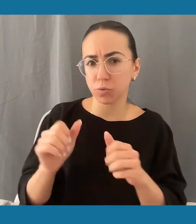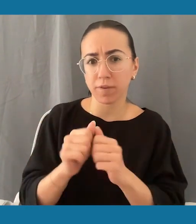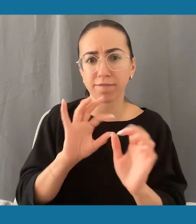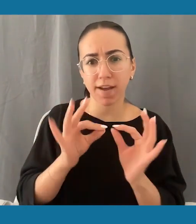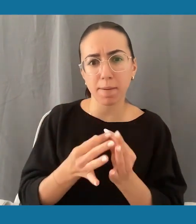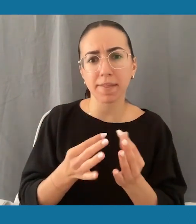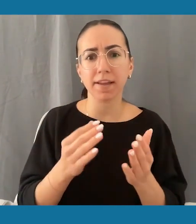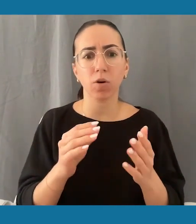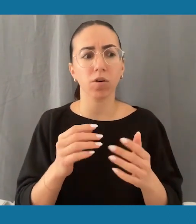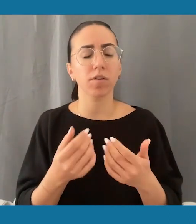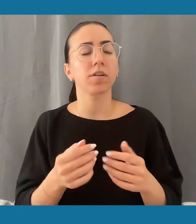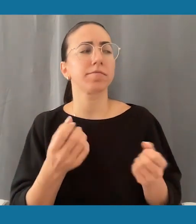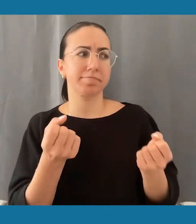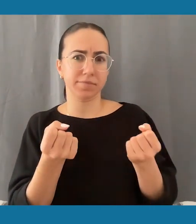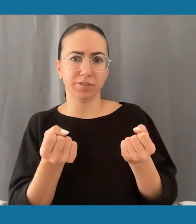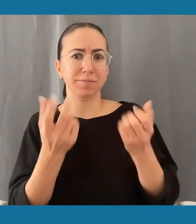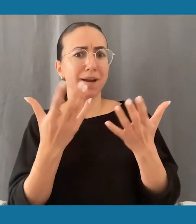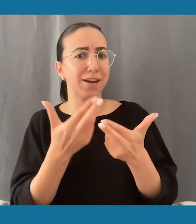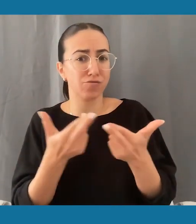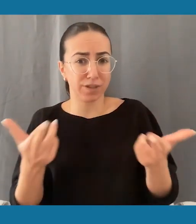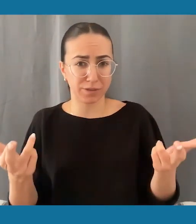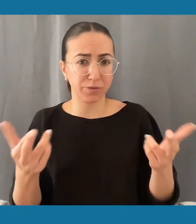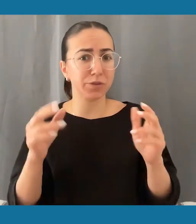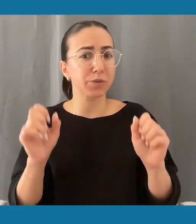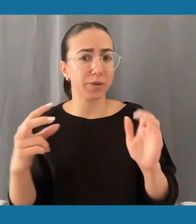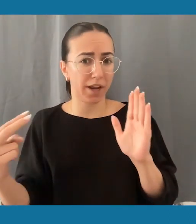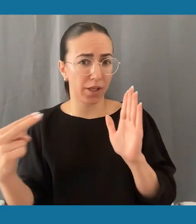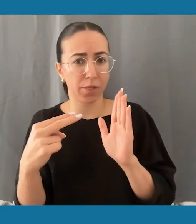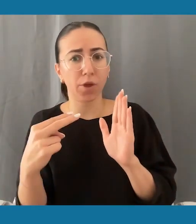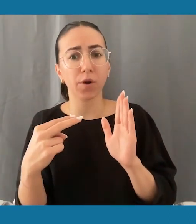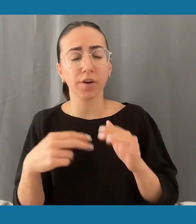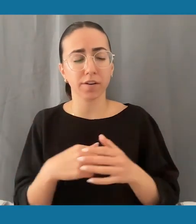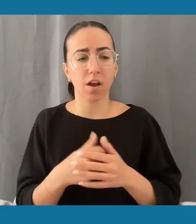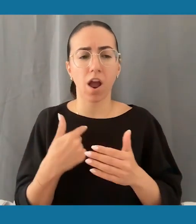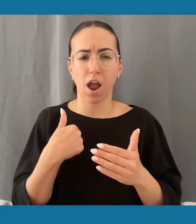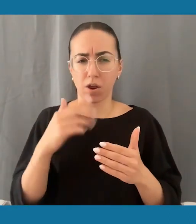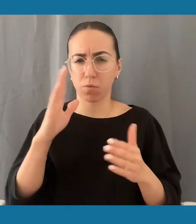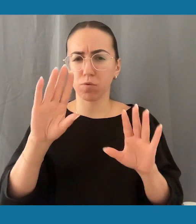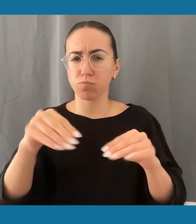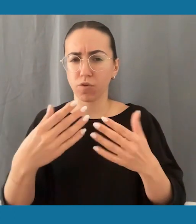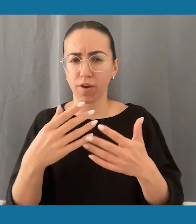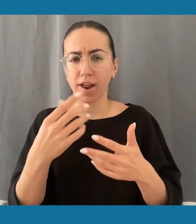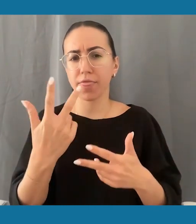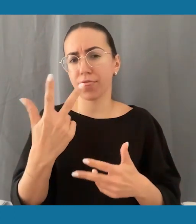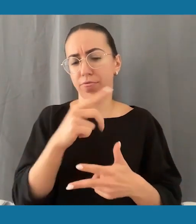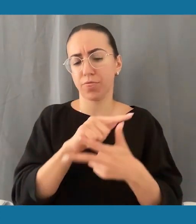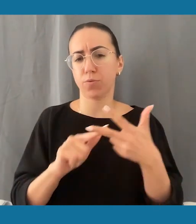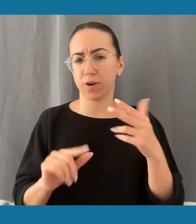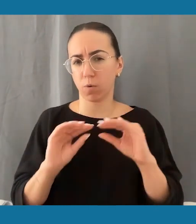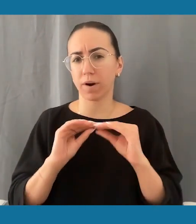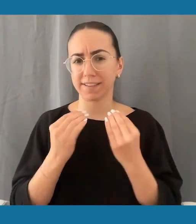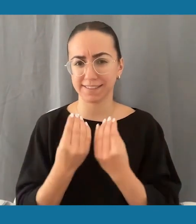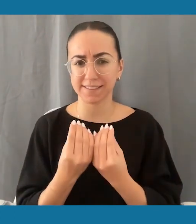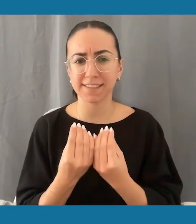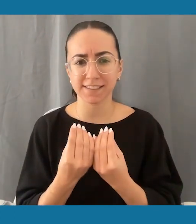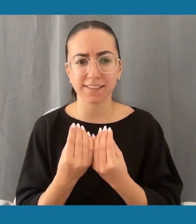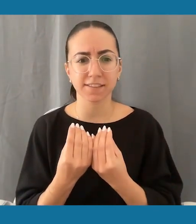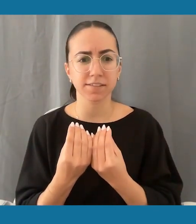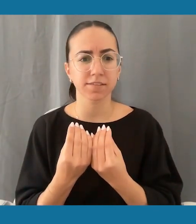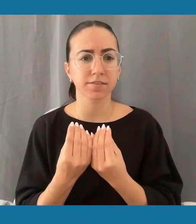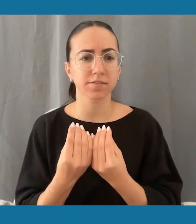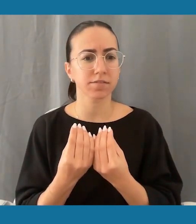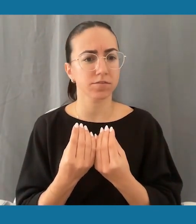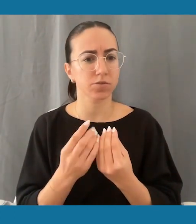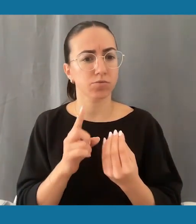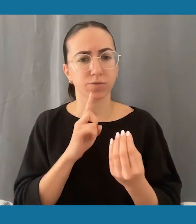are numerous resources that you can look for. I will give you three organizations that are really,